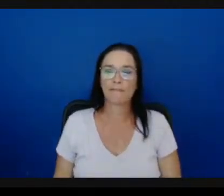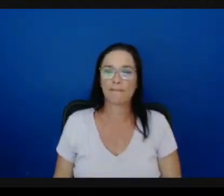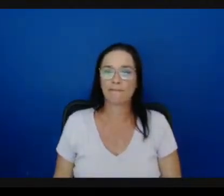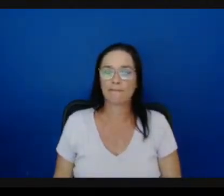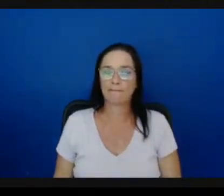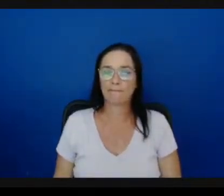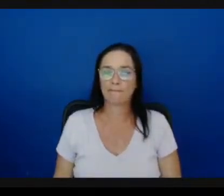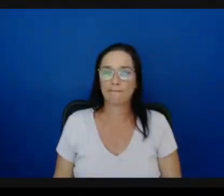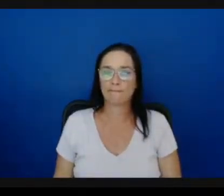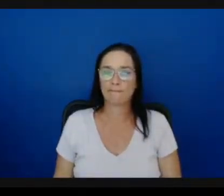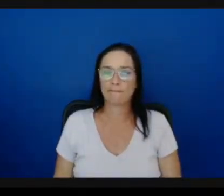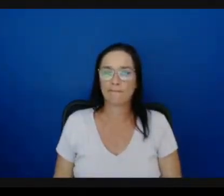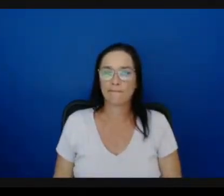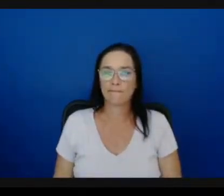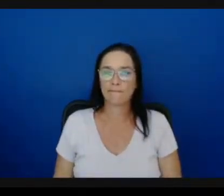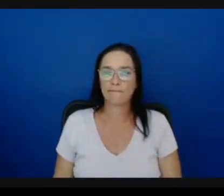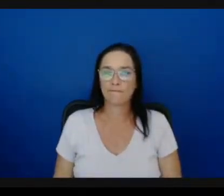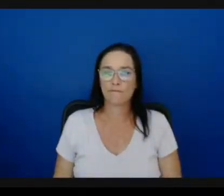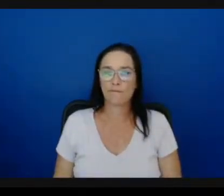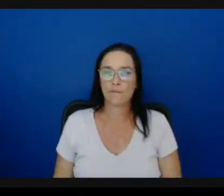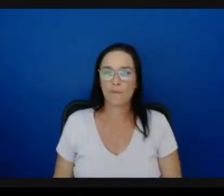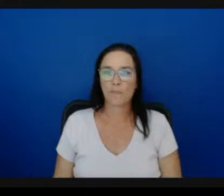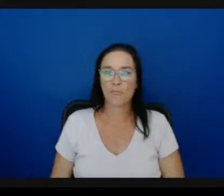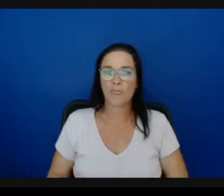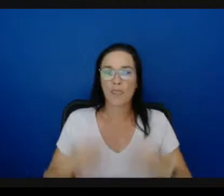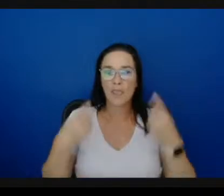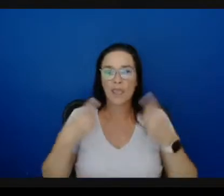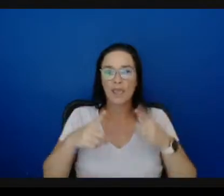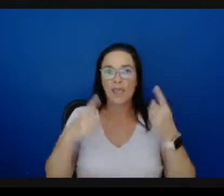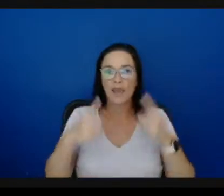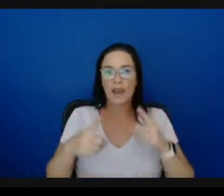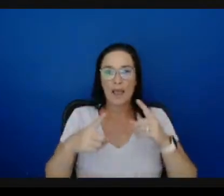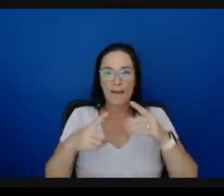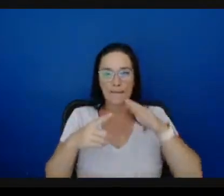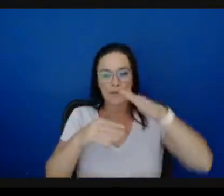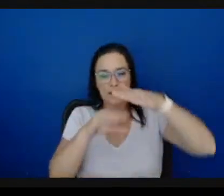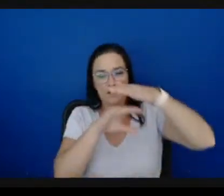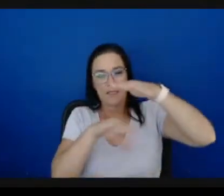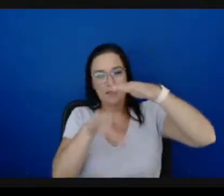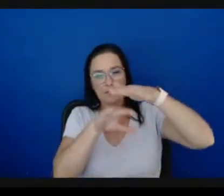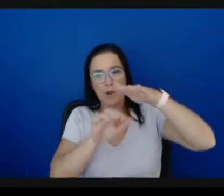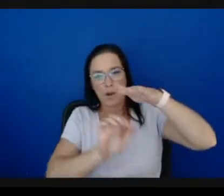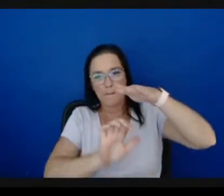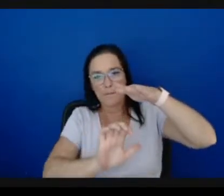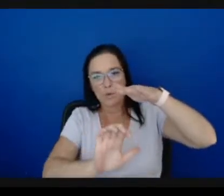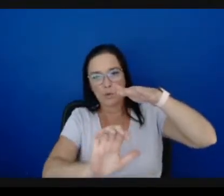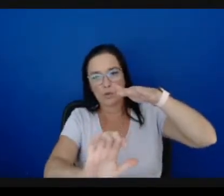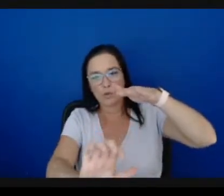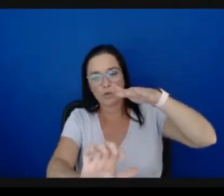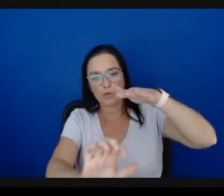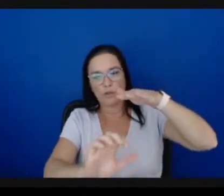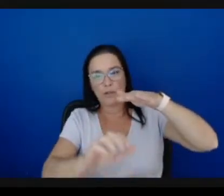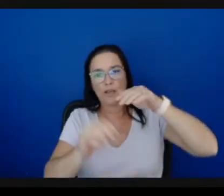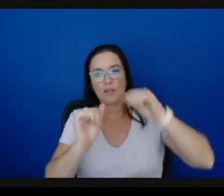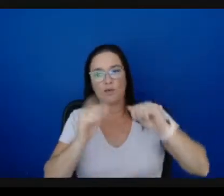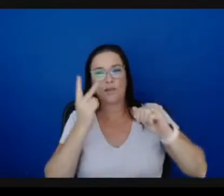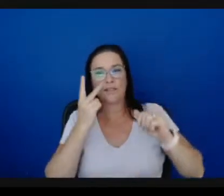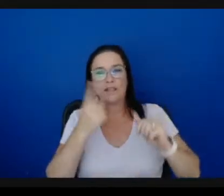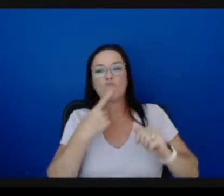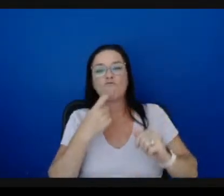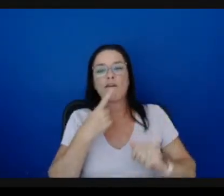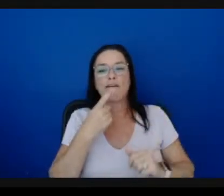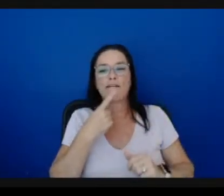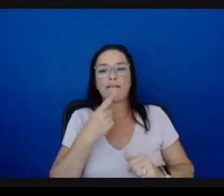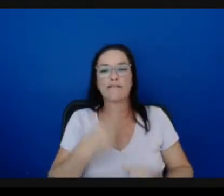The flowage takes place in the internal, still mobile, pasty portion, visible here as the red part of the flow margin.